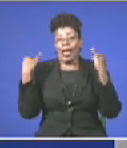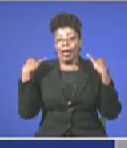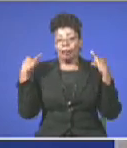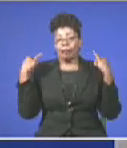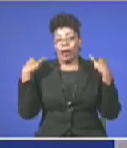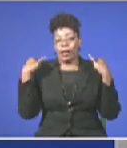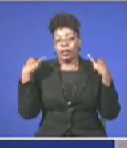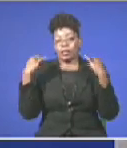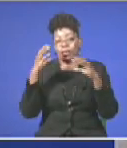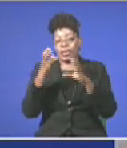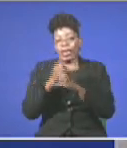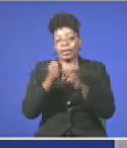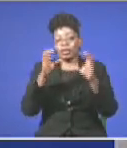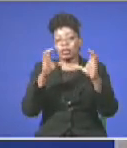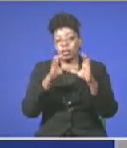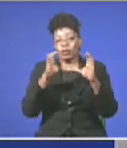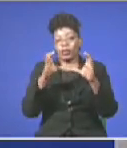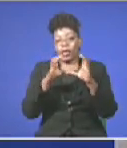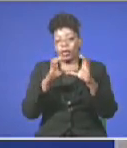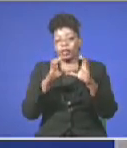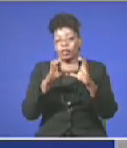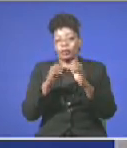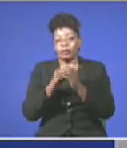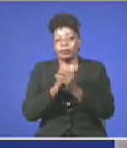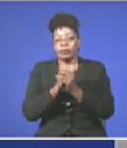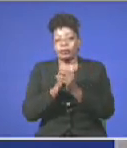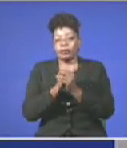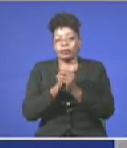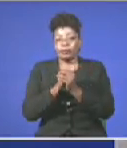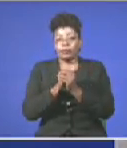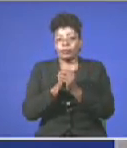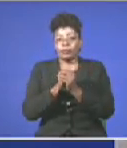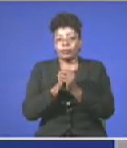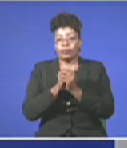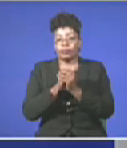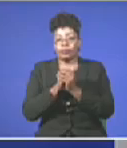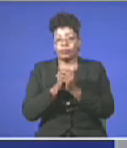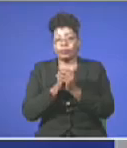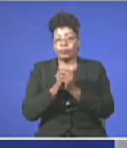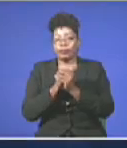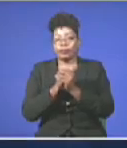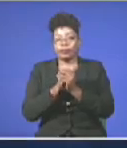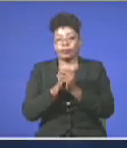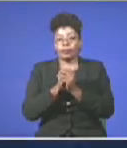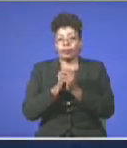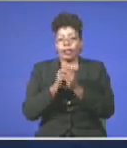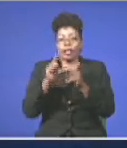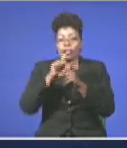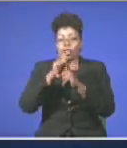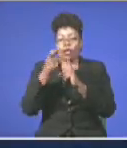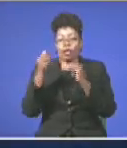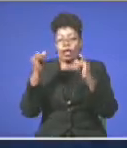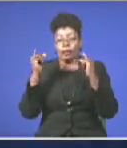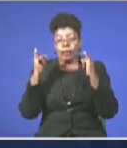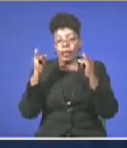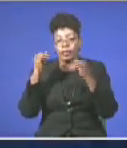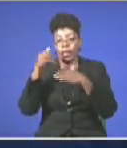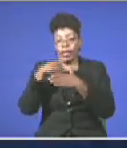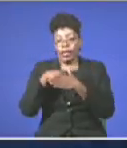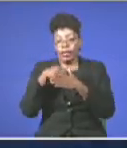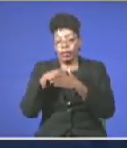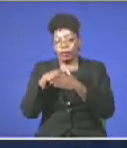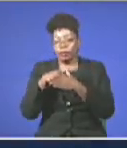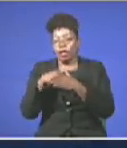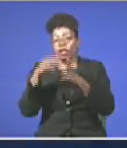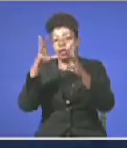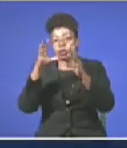to earn certification status. We get that story from Amajal Knowles. Some local umpires taking part in a week-long